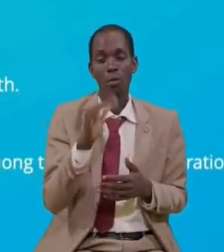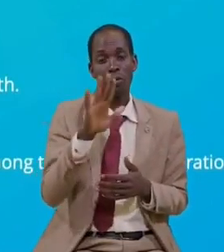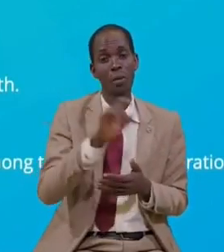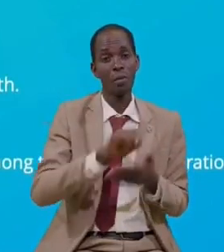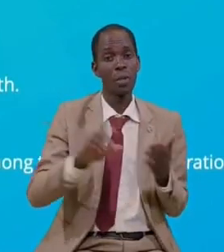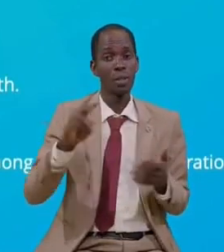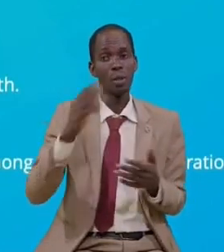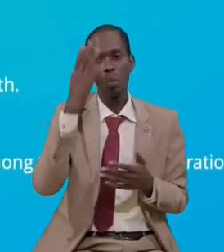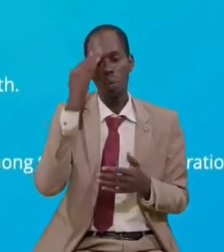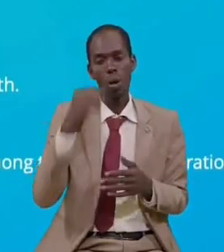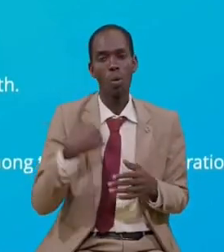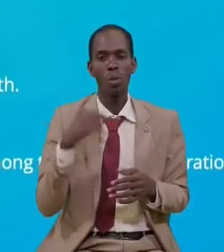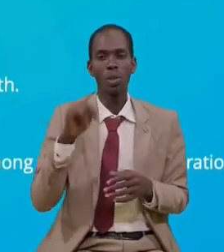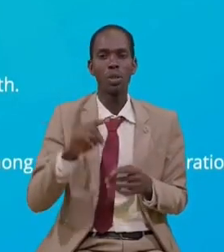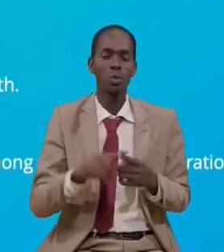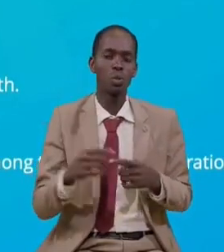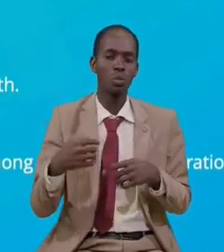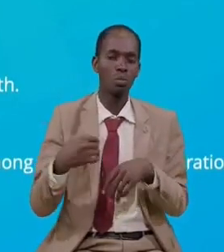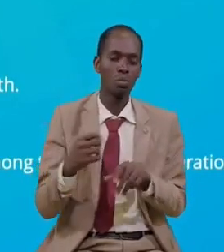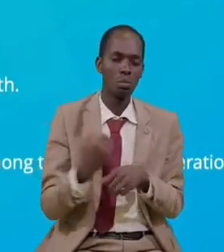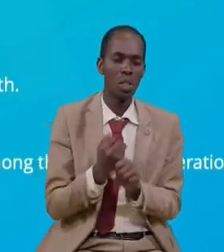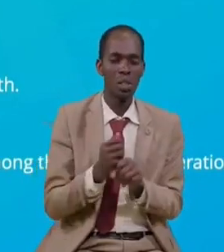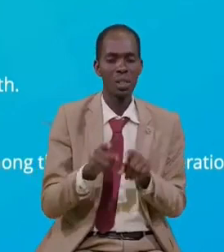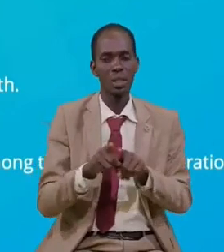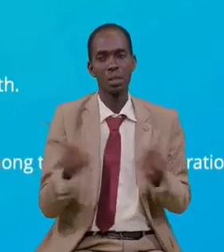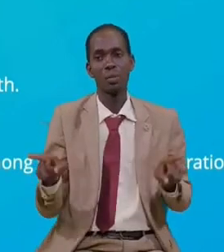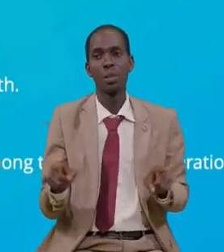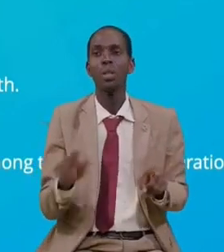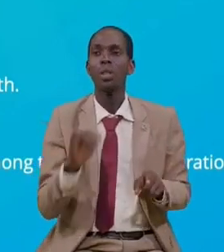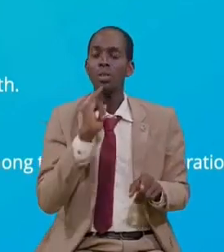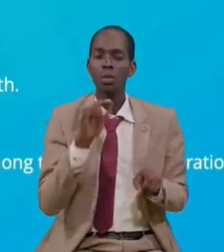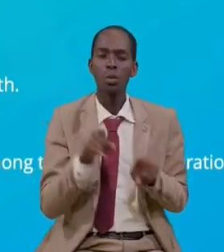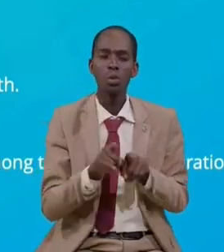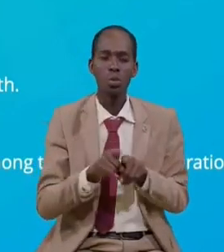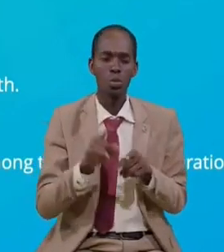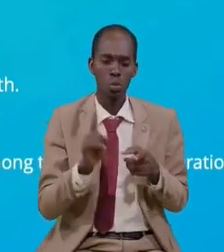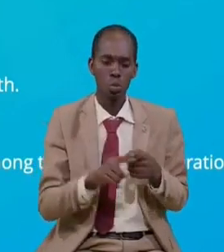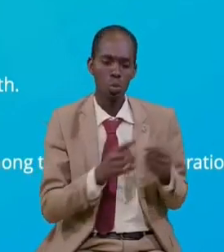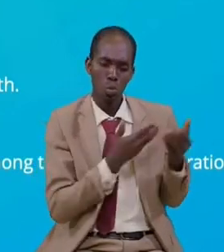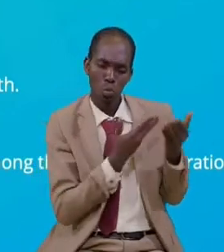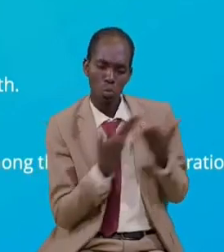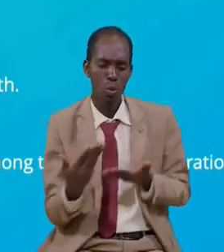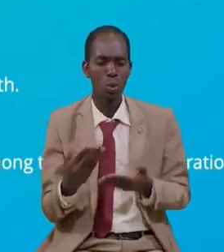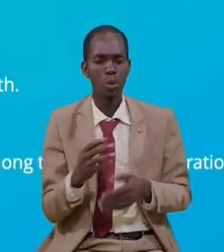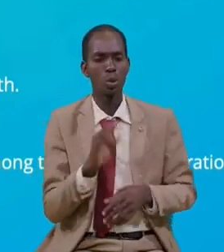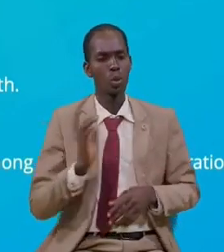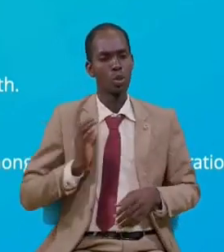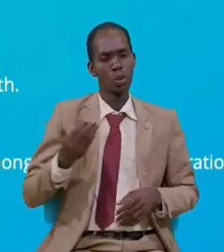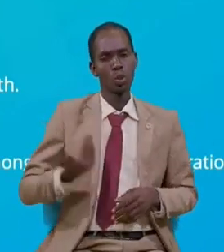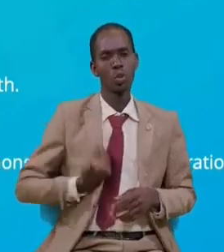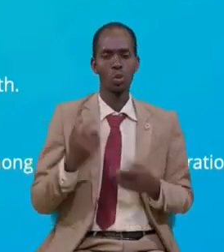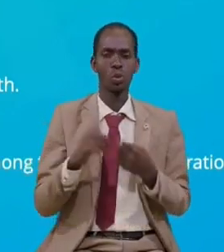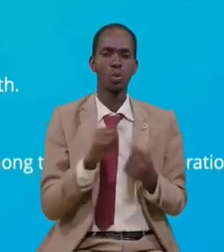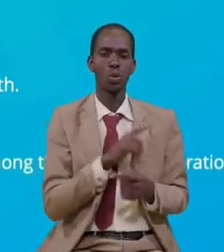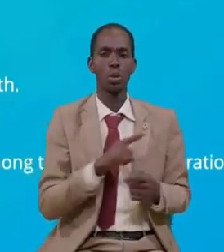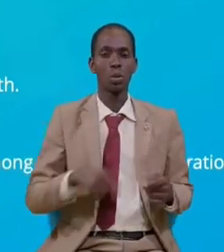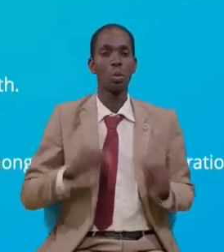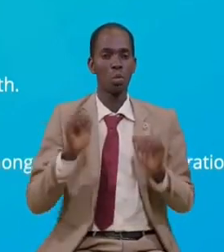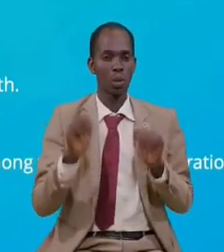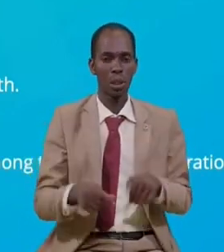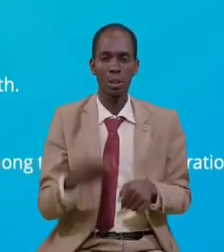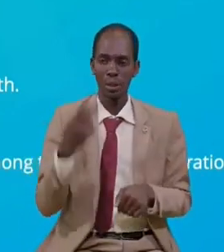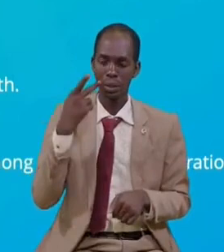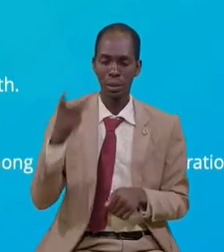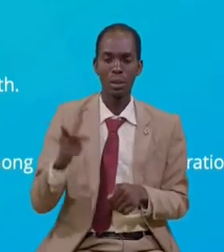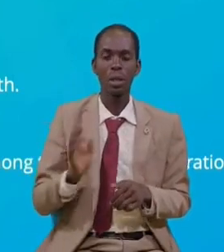bring souls to the Lord. And we don't need to look too far. We can see the testimonies of our Father in the Lord. God is